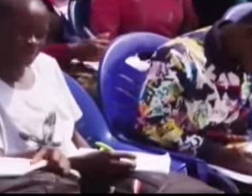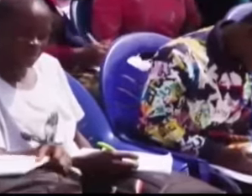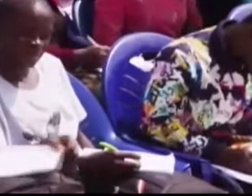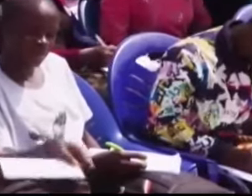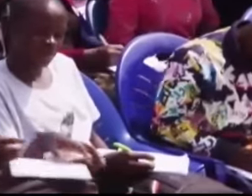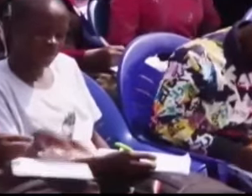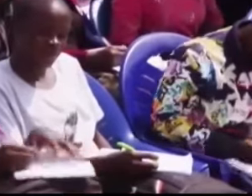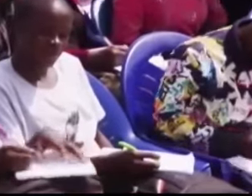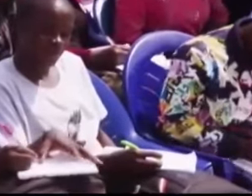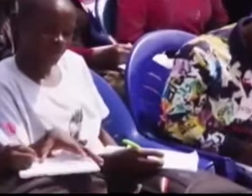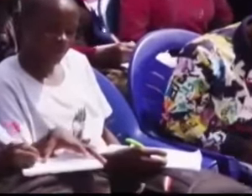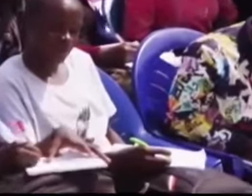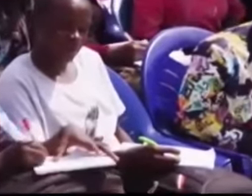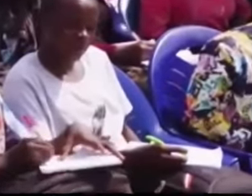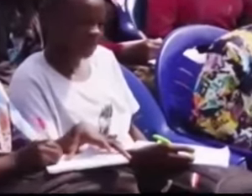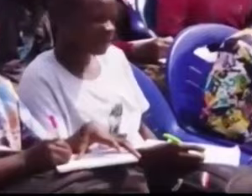12 is a